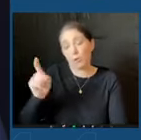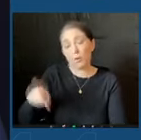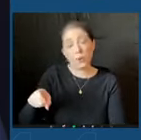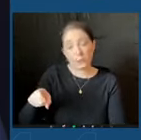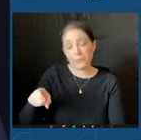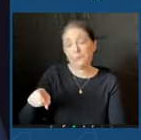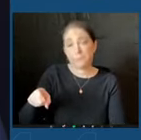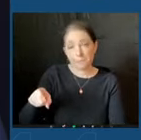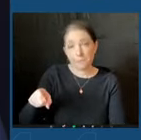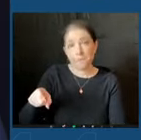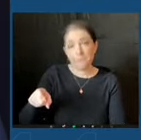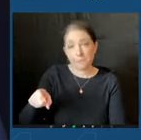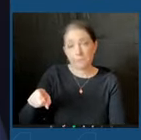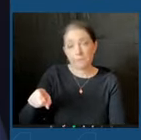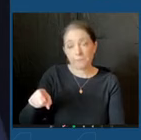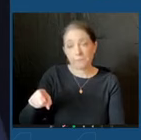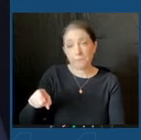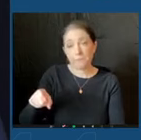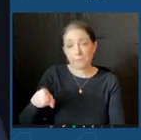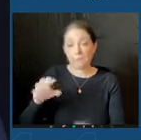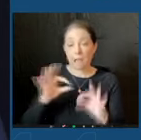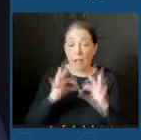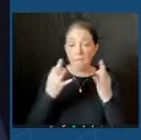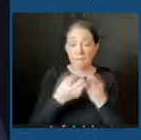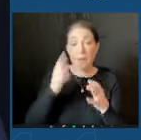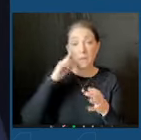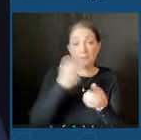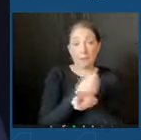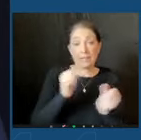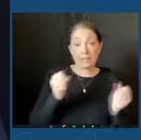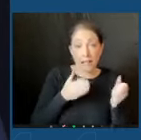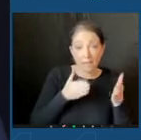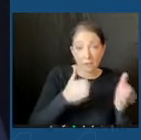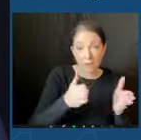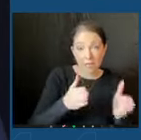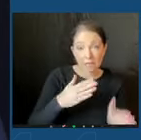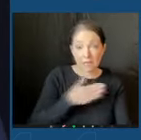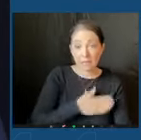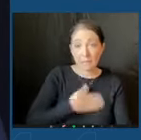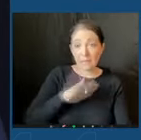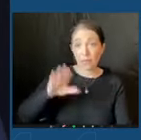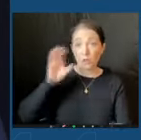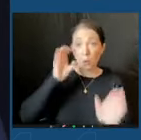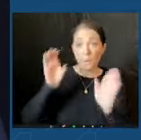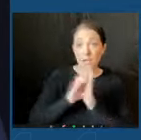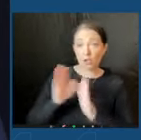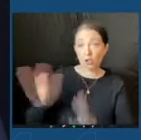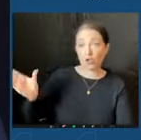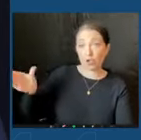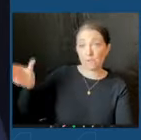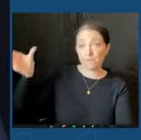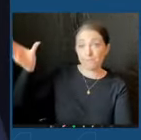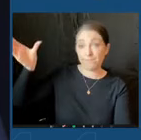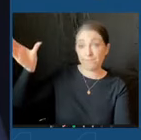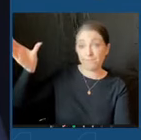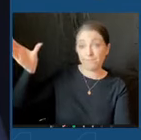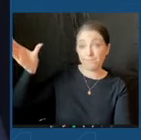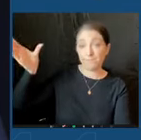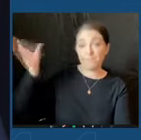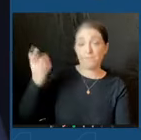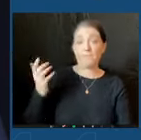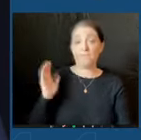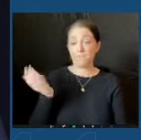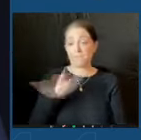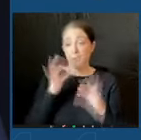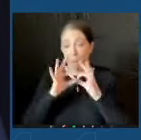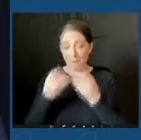All of us in Families for Safe Streets, and all of you, please hold up your pictures. We've lost our family members,